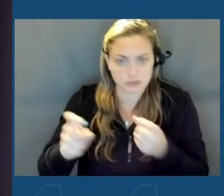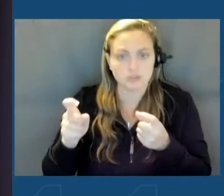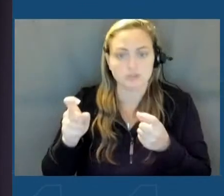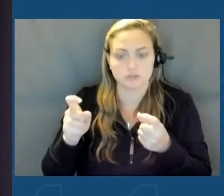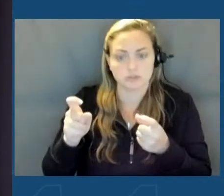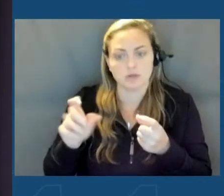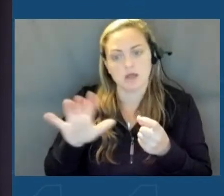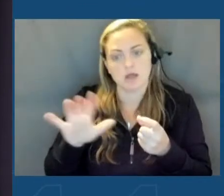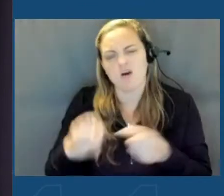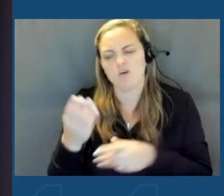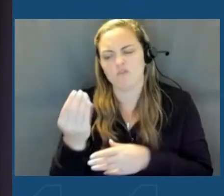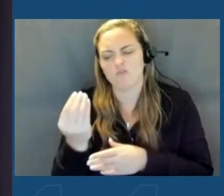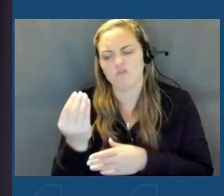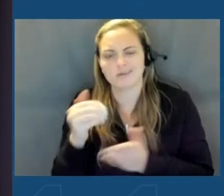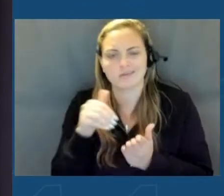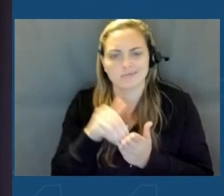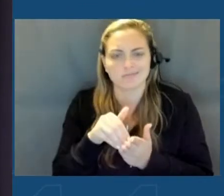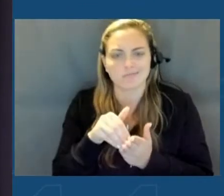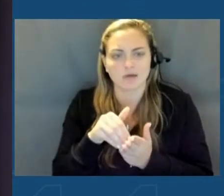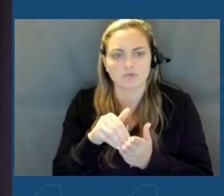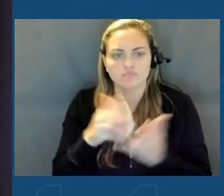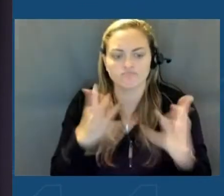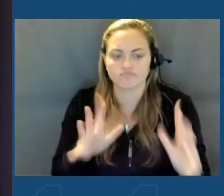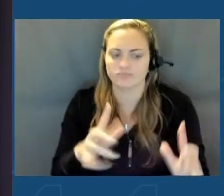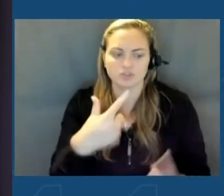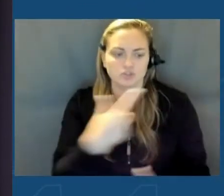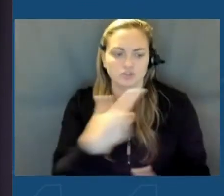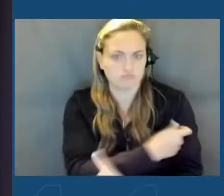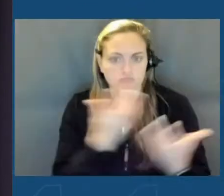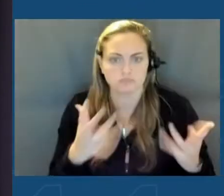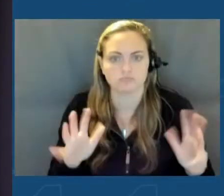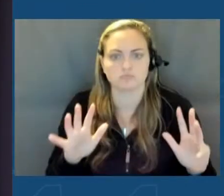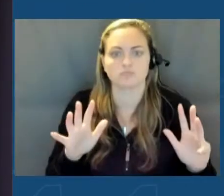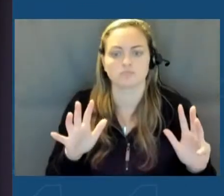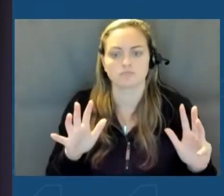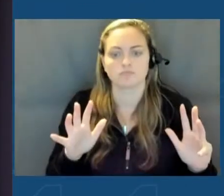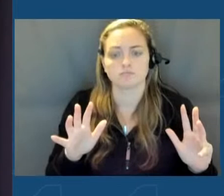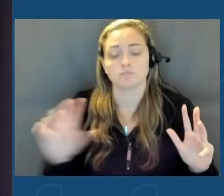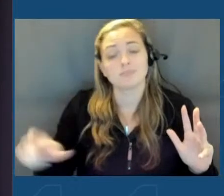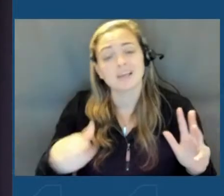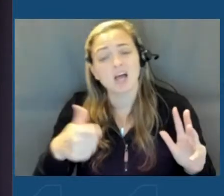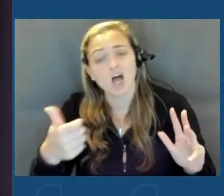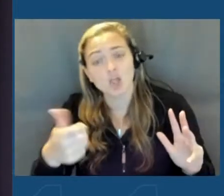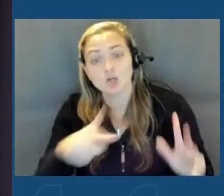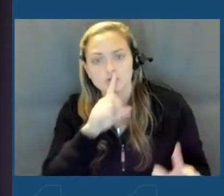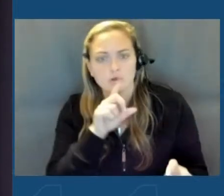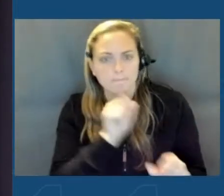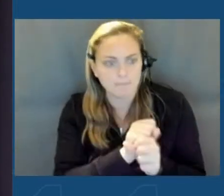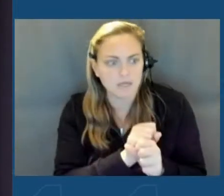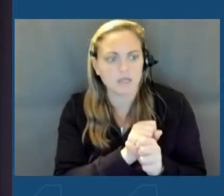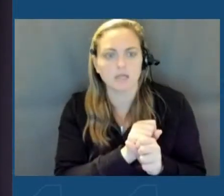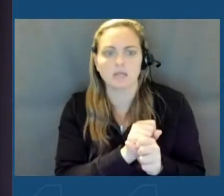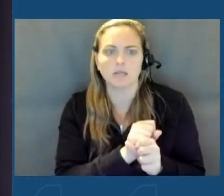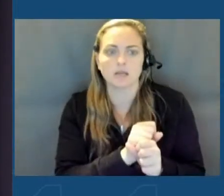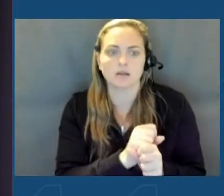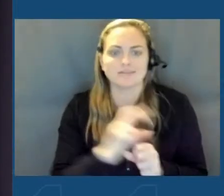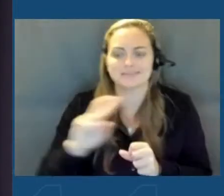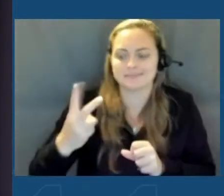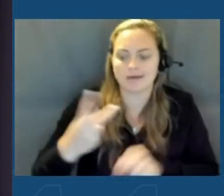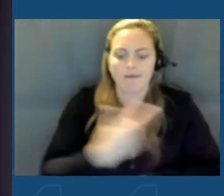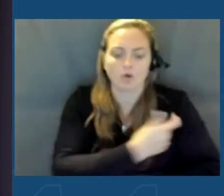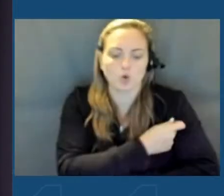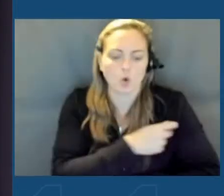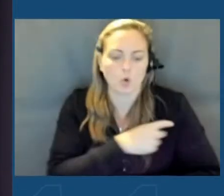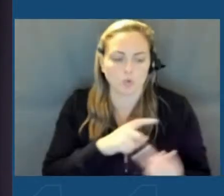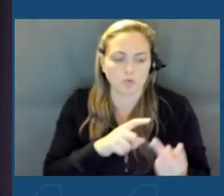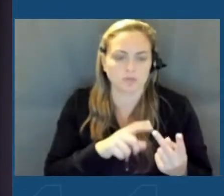about 14,000 of these have already been administered. Others are committed in terms of second dose